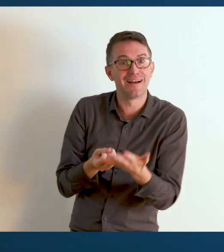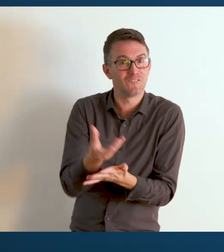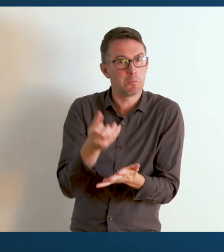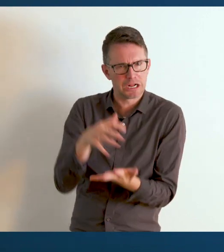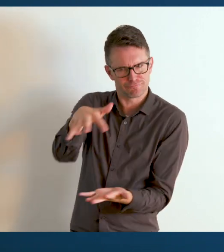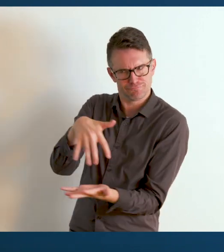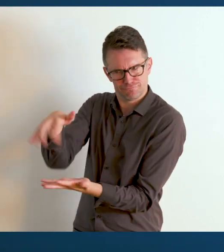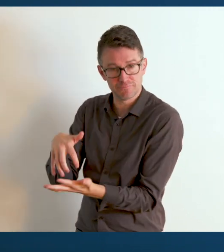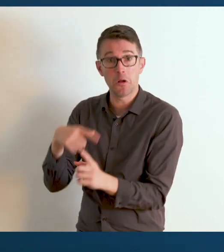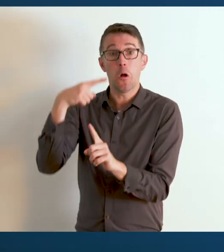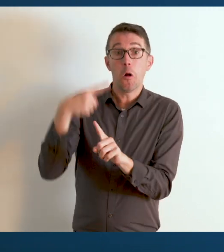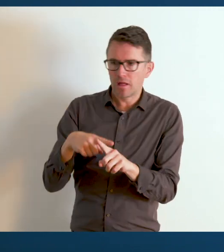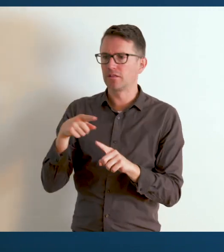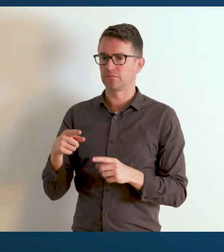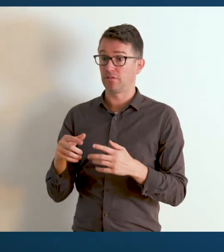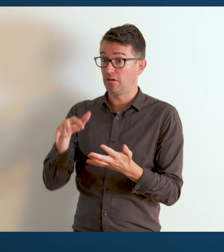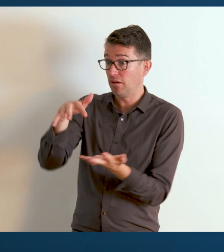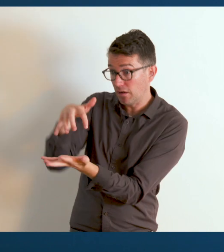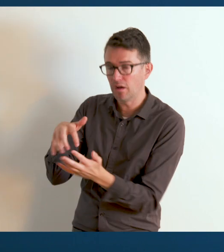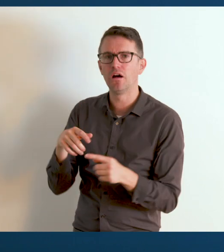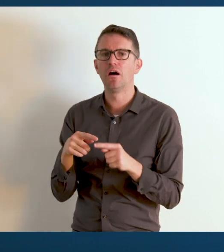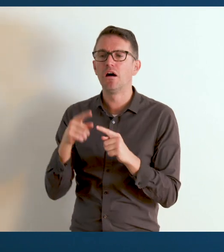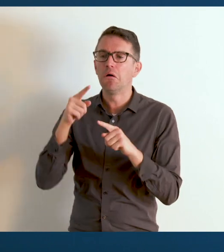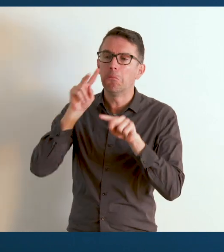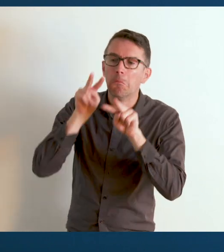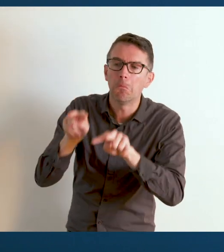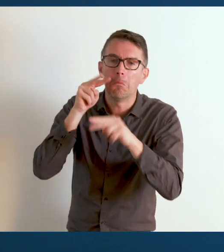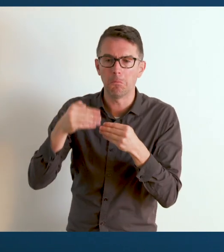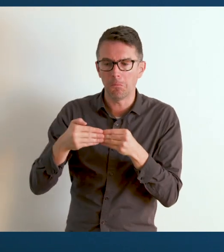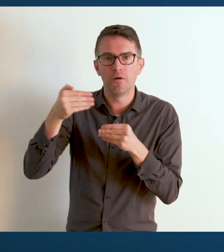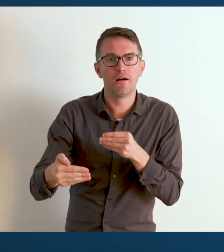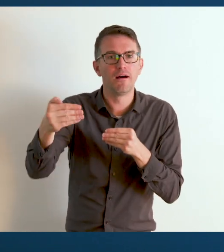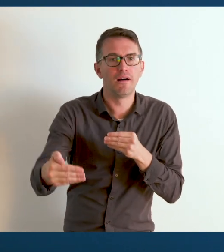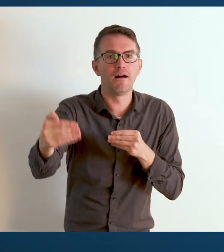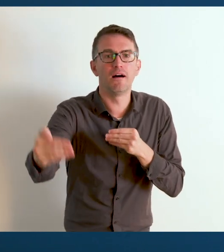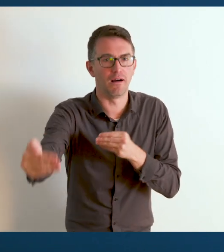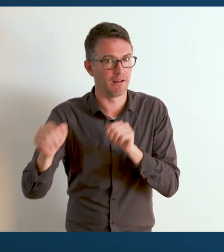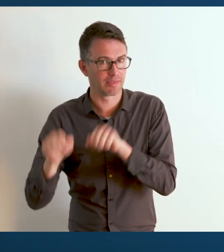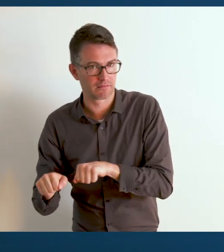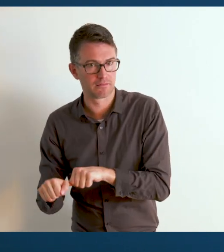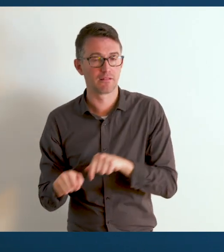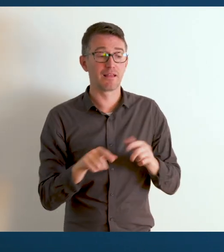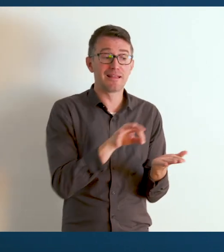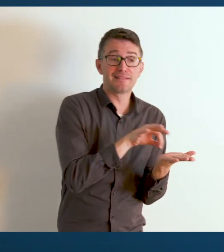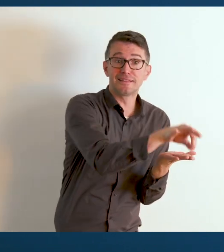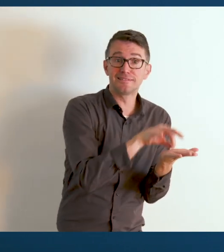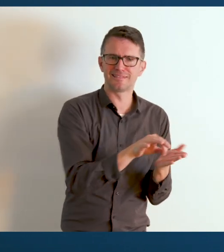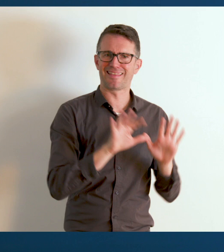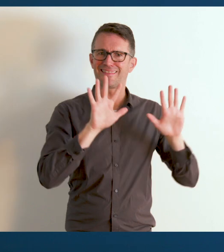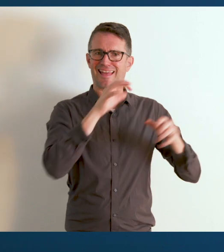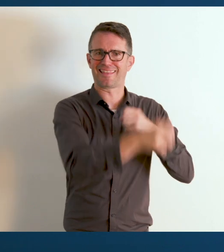census, and they can track progress over time. Whereas a census is 10 years usually